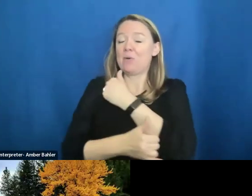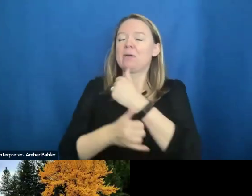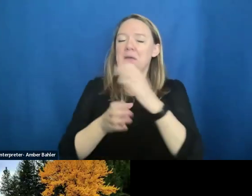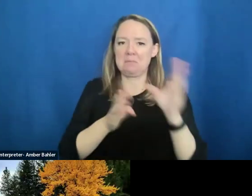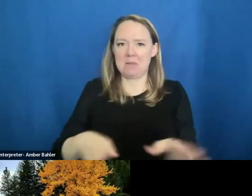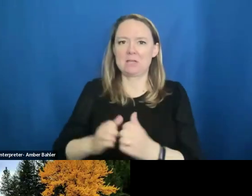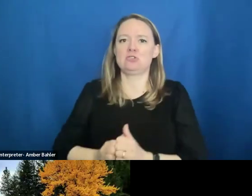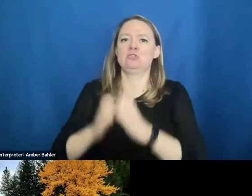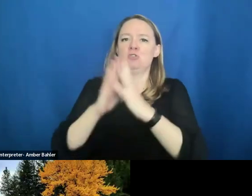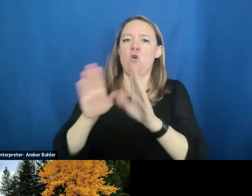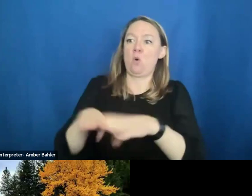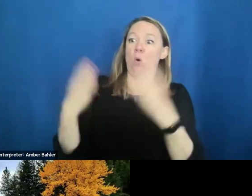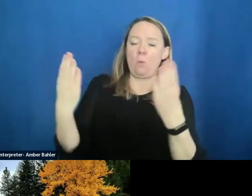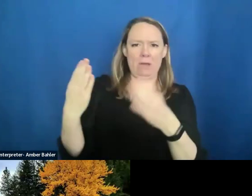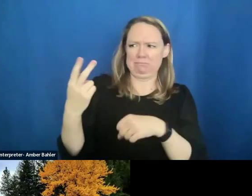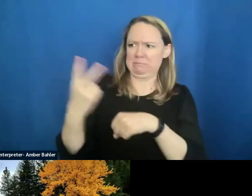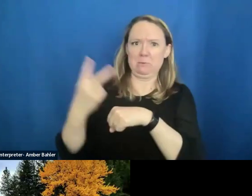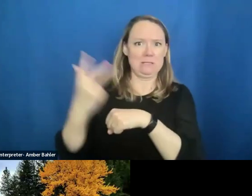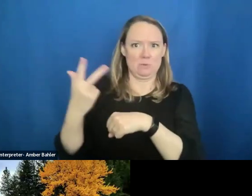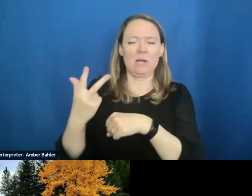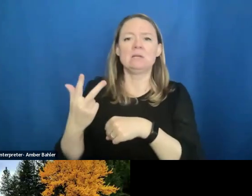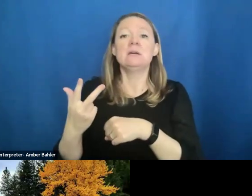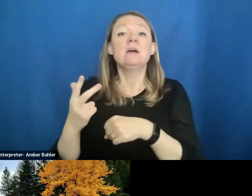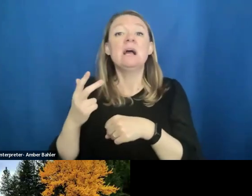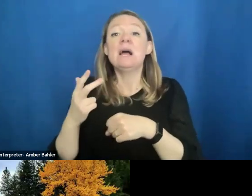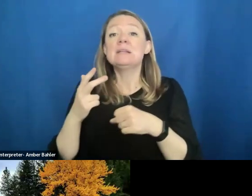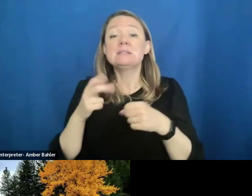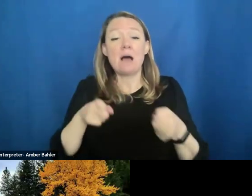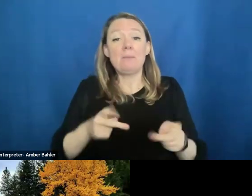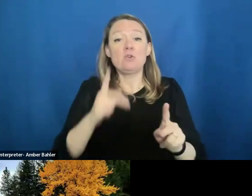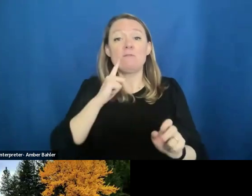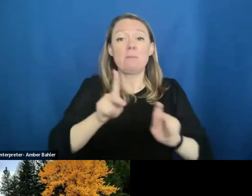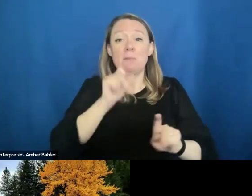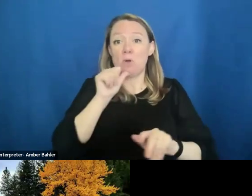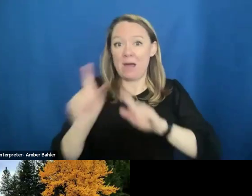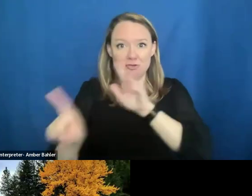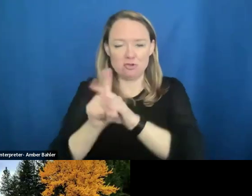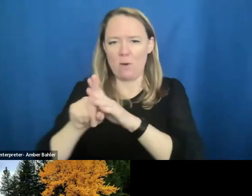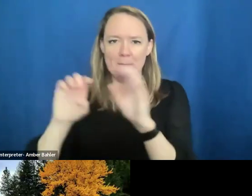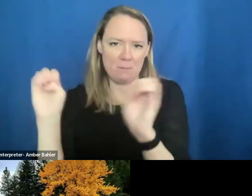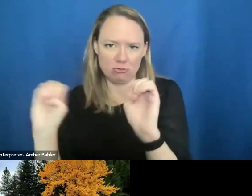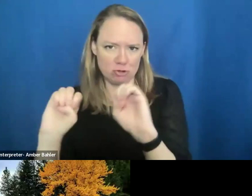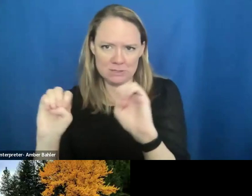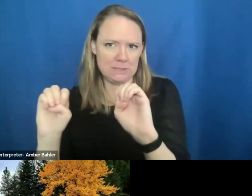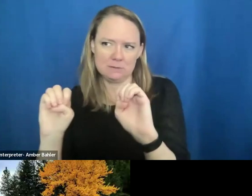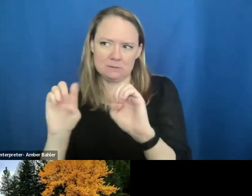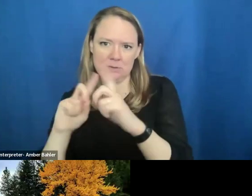an opportunity for people to not necessarily show up in the emergency department, but people who are in crisis due to